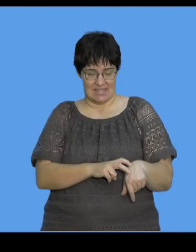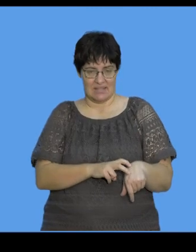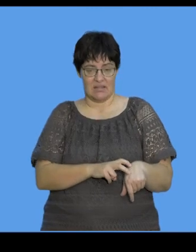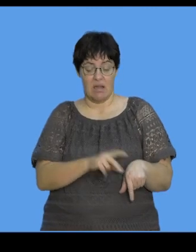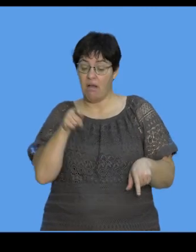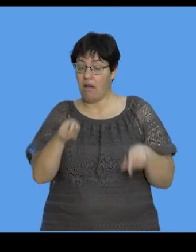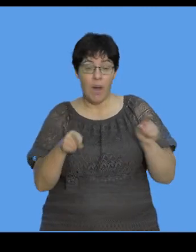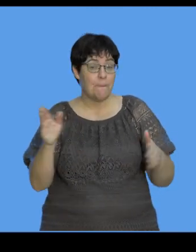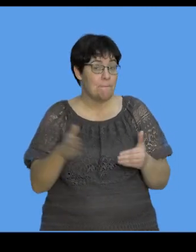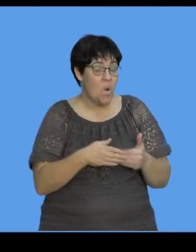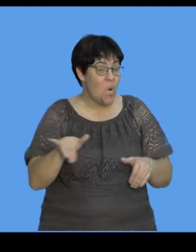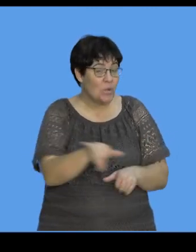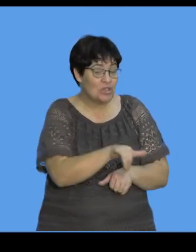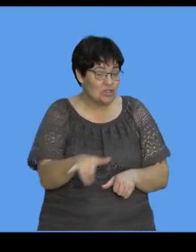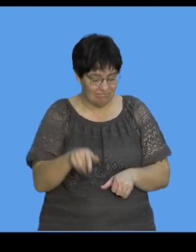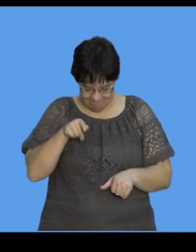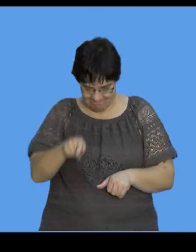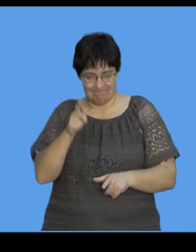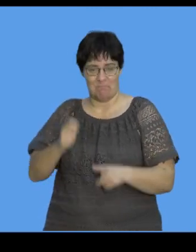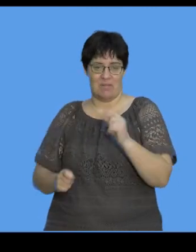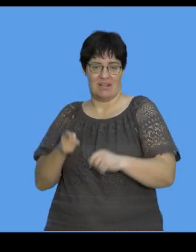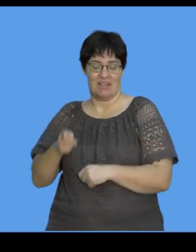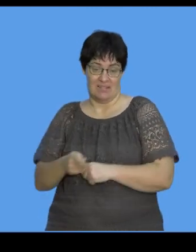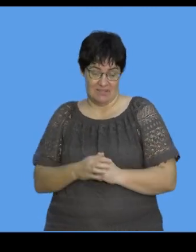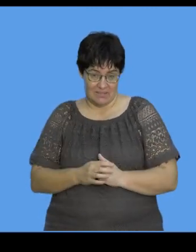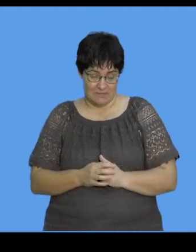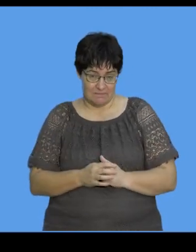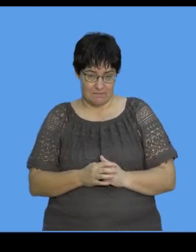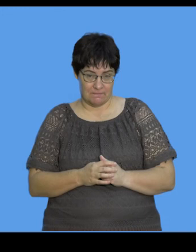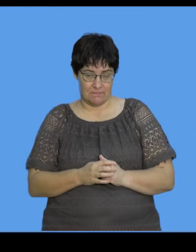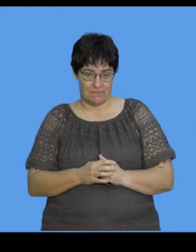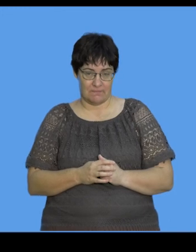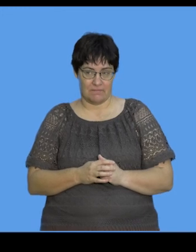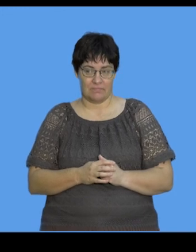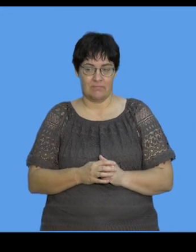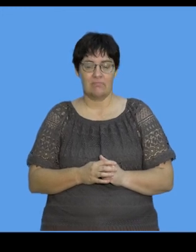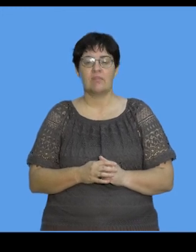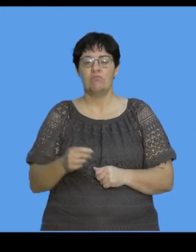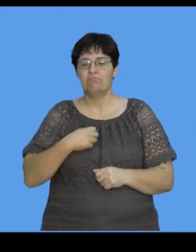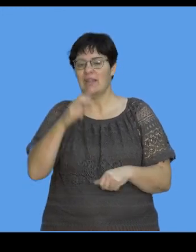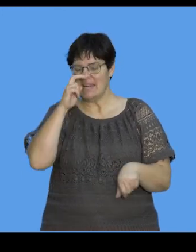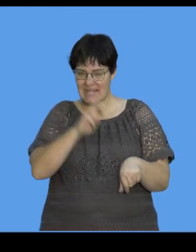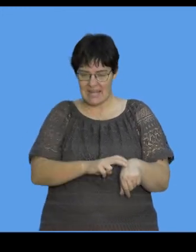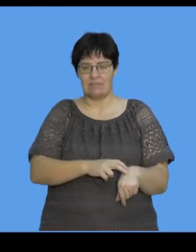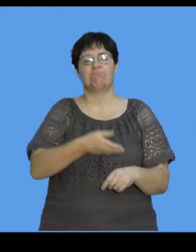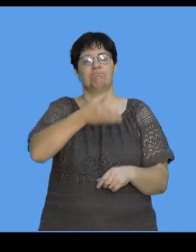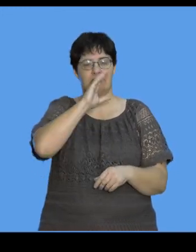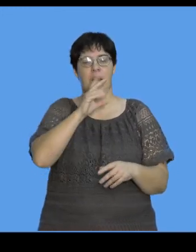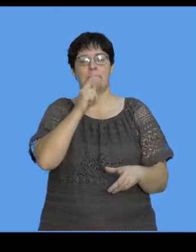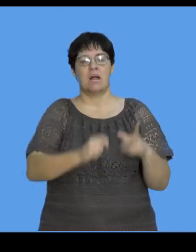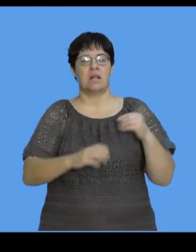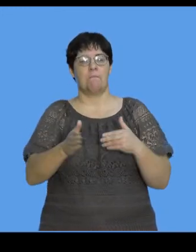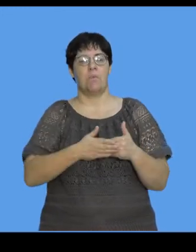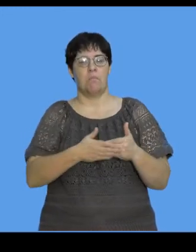which one had more? The milk. Milk had more. So I need to drink more milk for